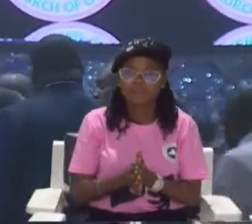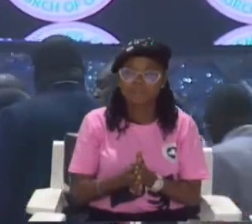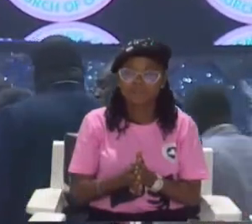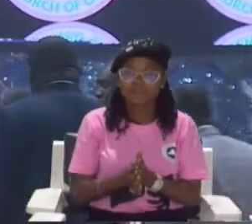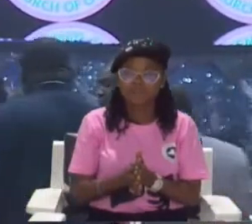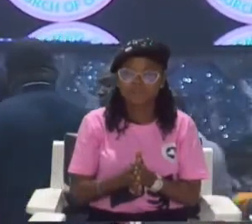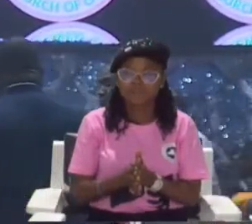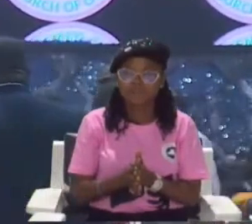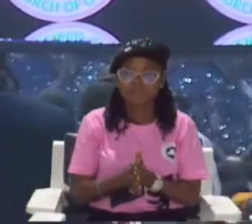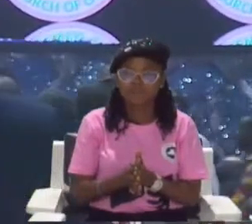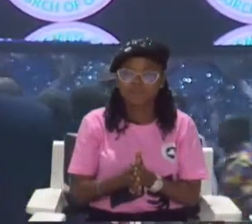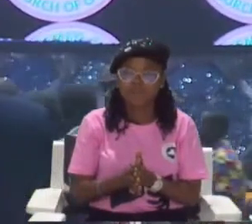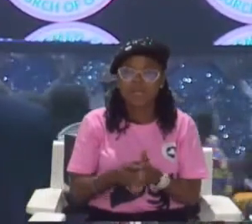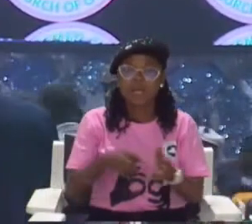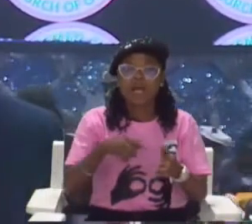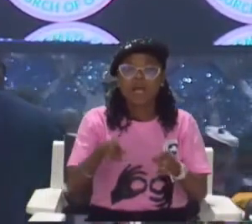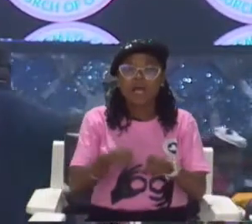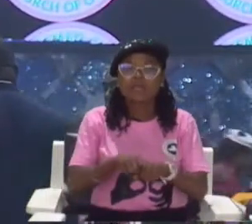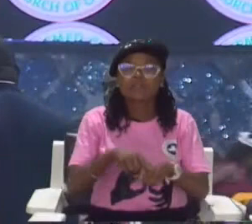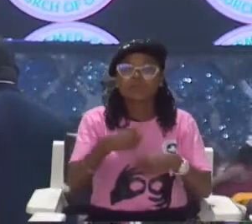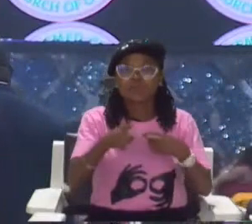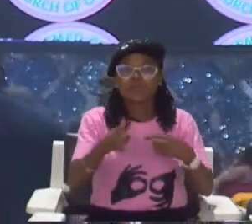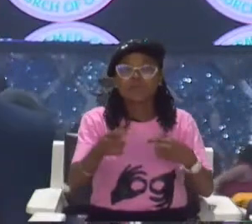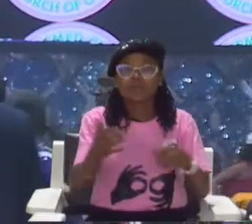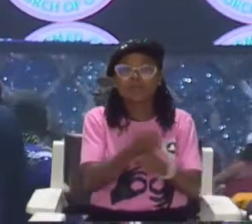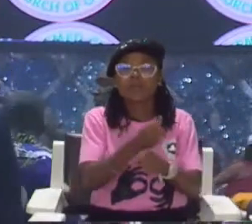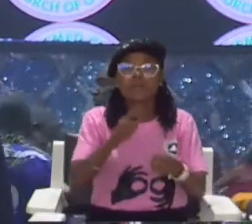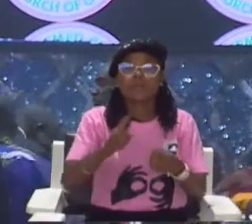As soon as you get back to your seats, we'll be able to